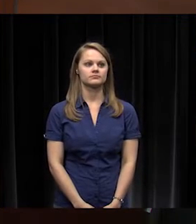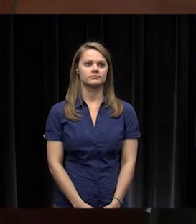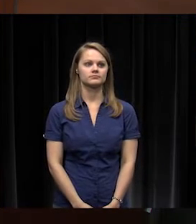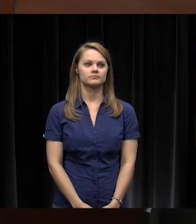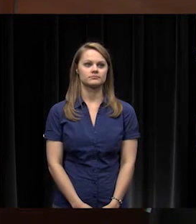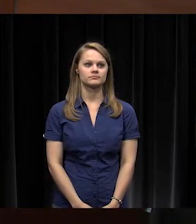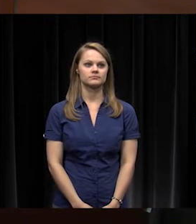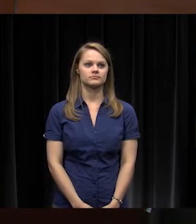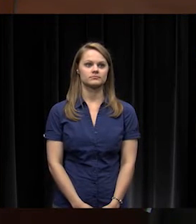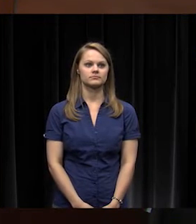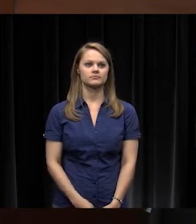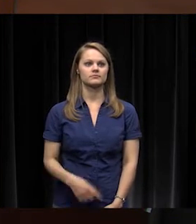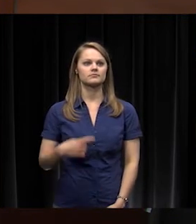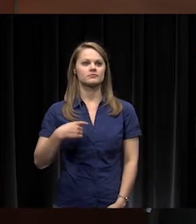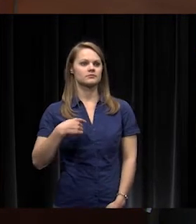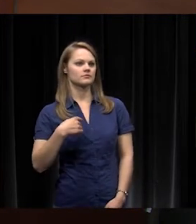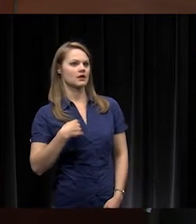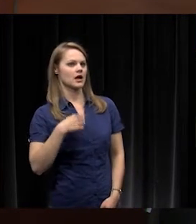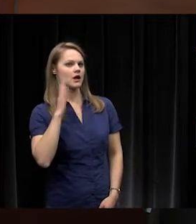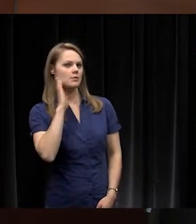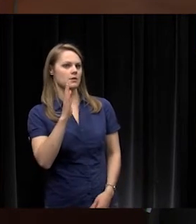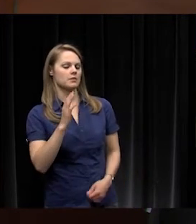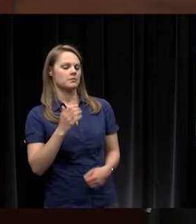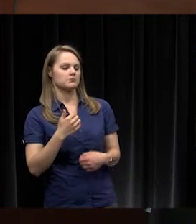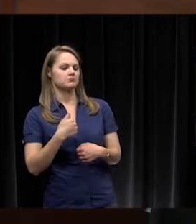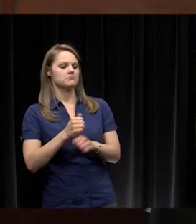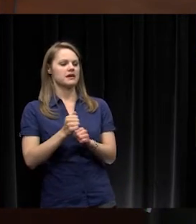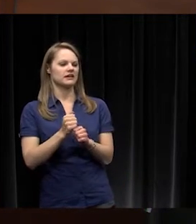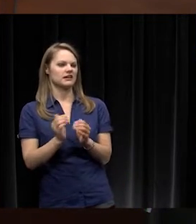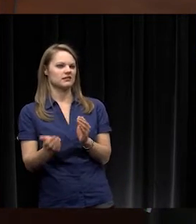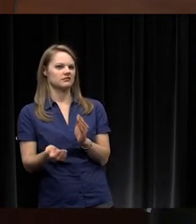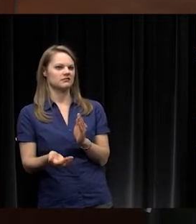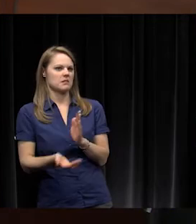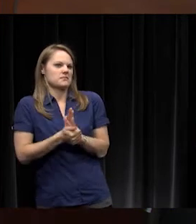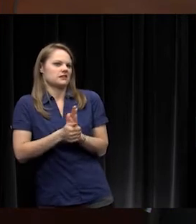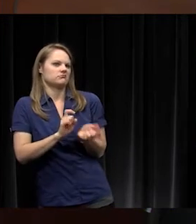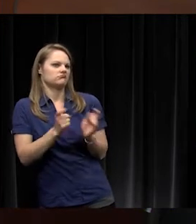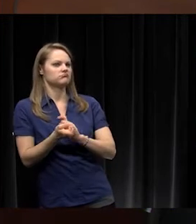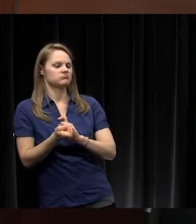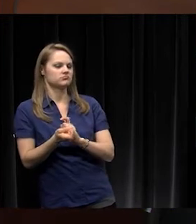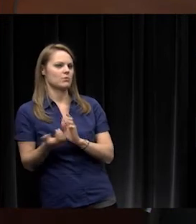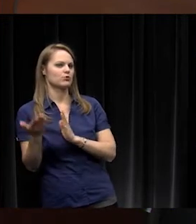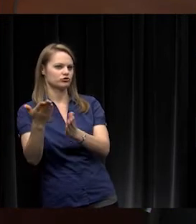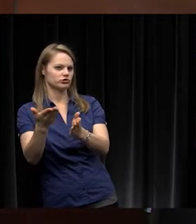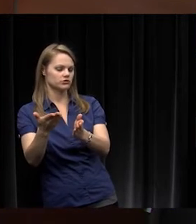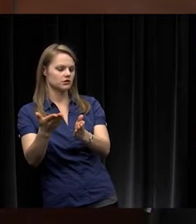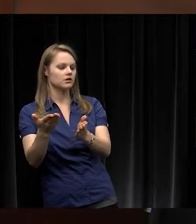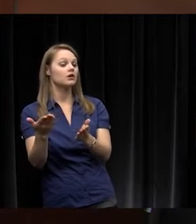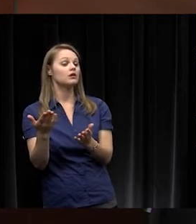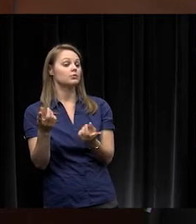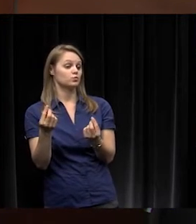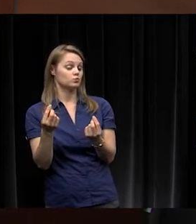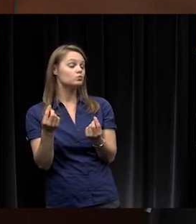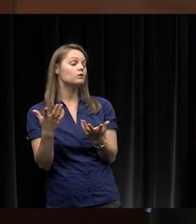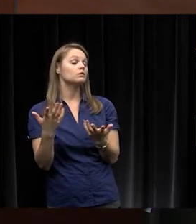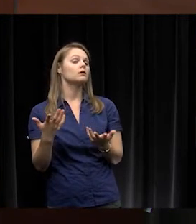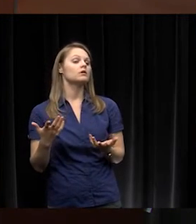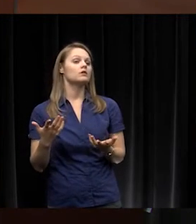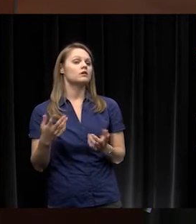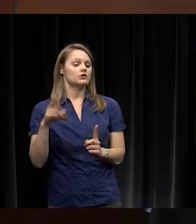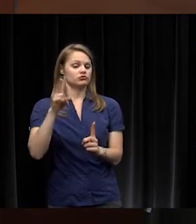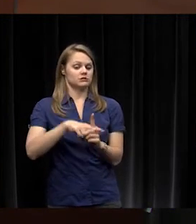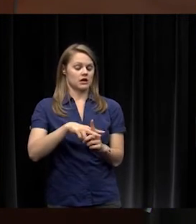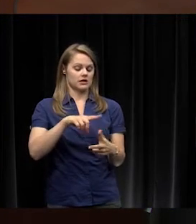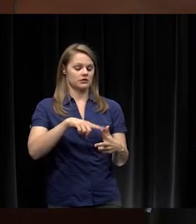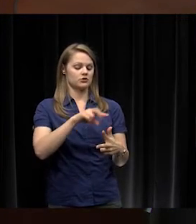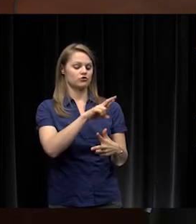Then I will make an amended motion. Yes. To assign Rick Shear,